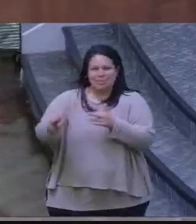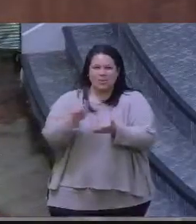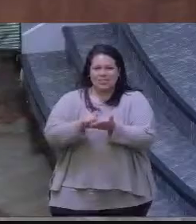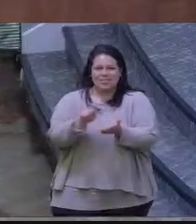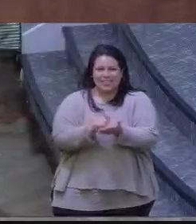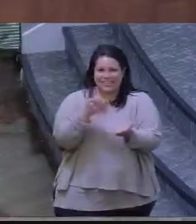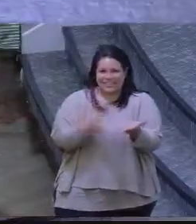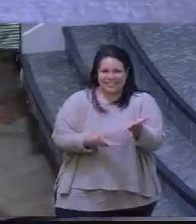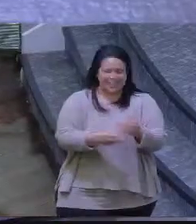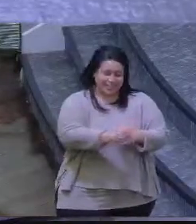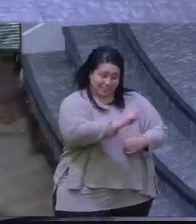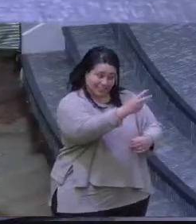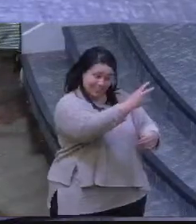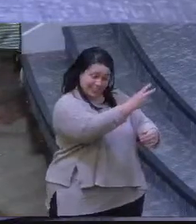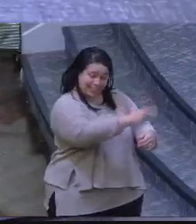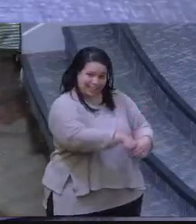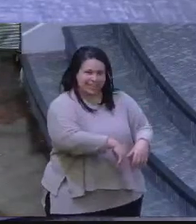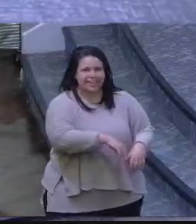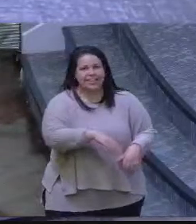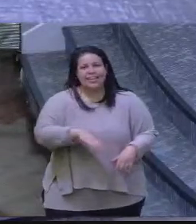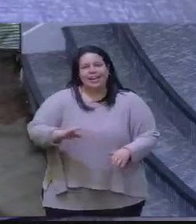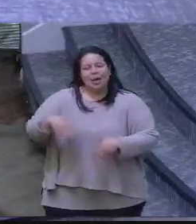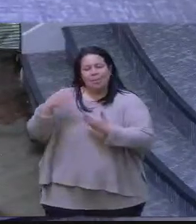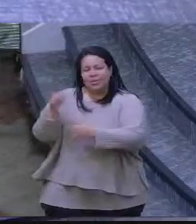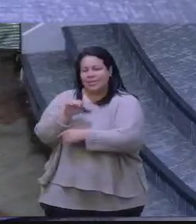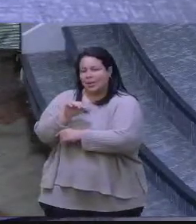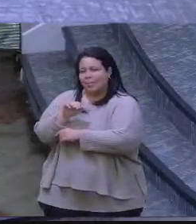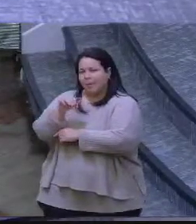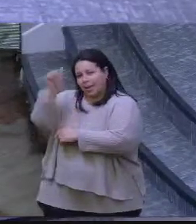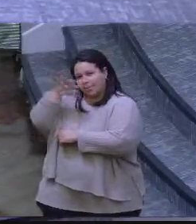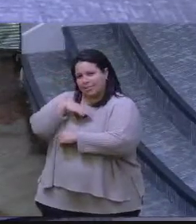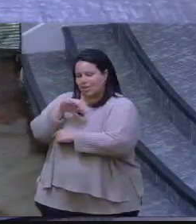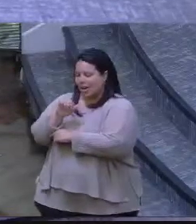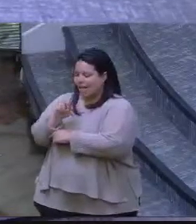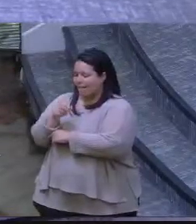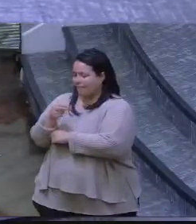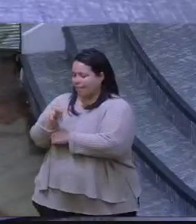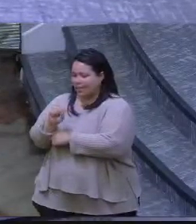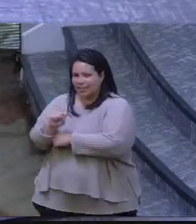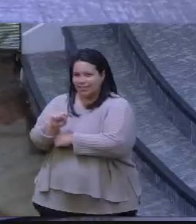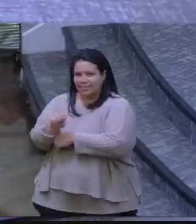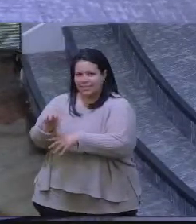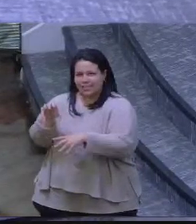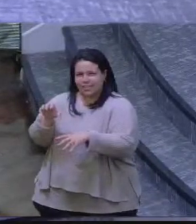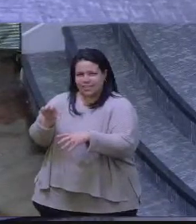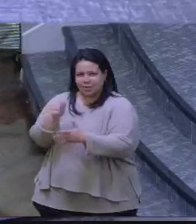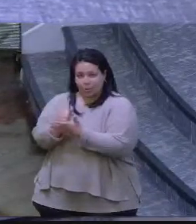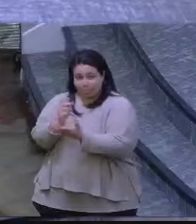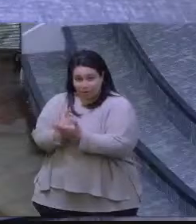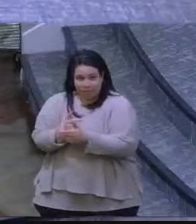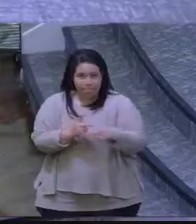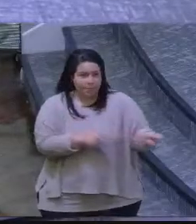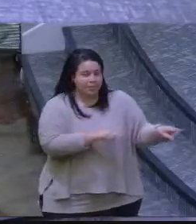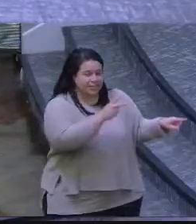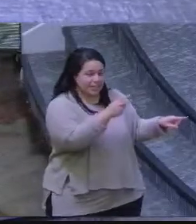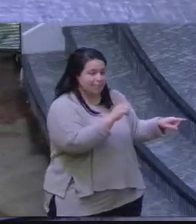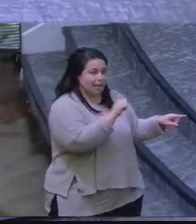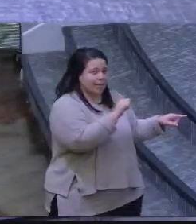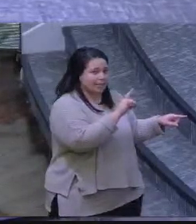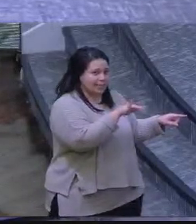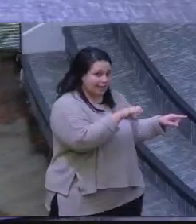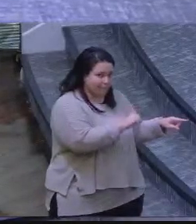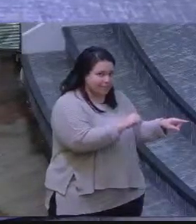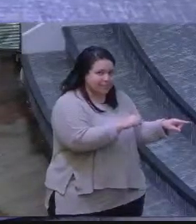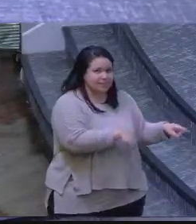All right, motion has been made by Mr. Evans to approve the financial report, seconded by Ms. Davis. All in favor, raise your hand high, say